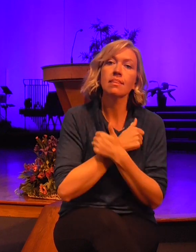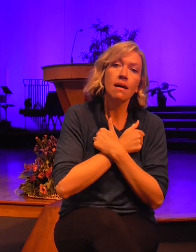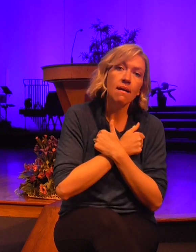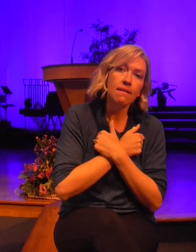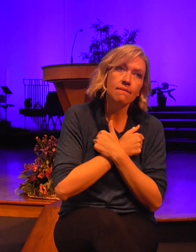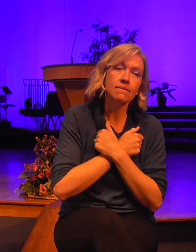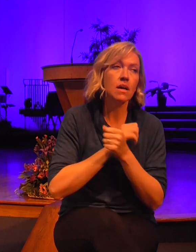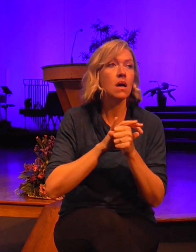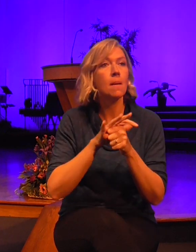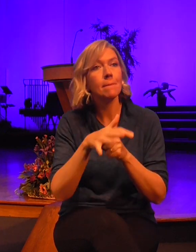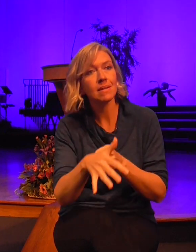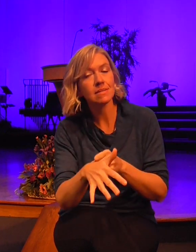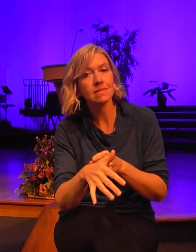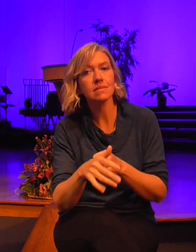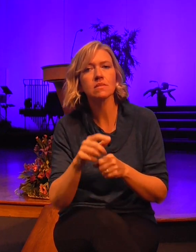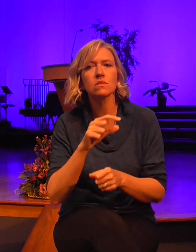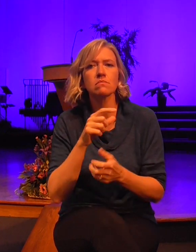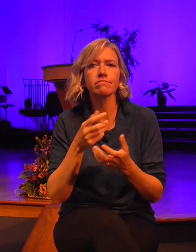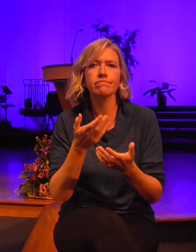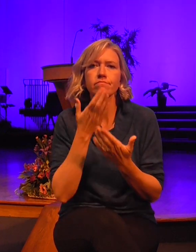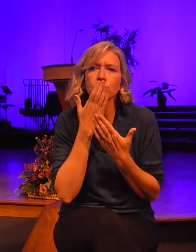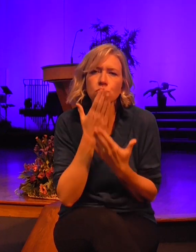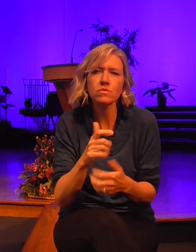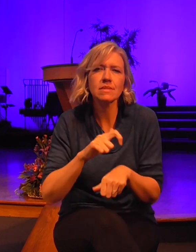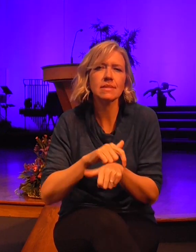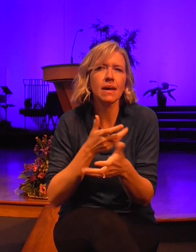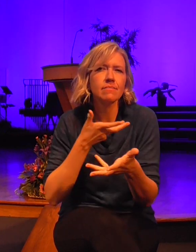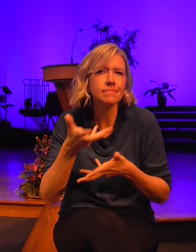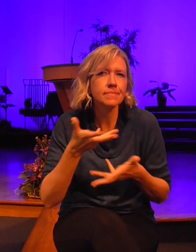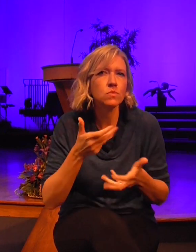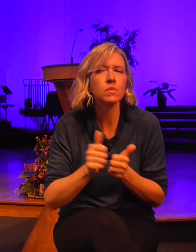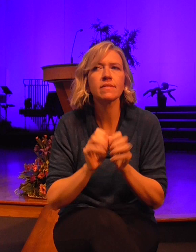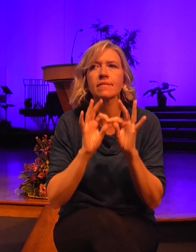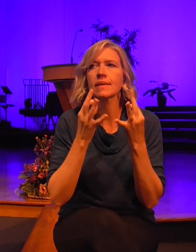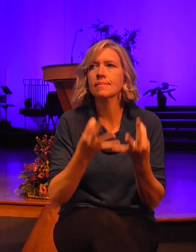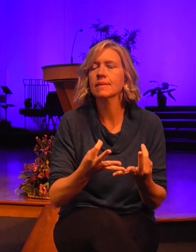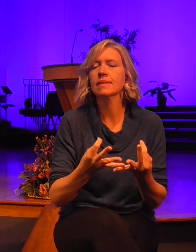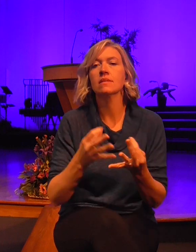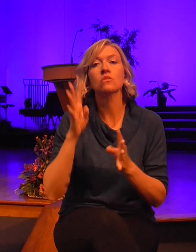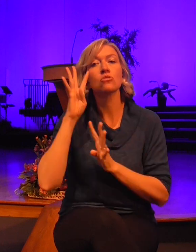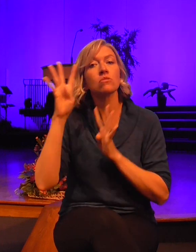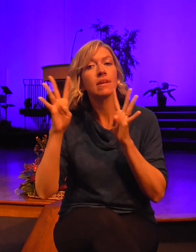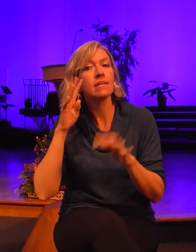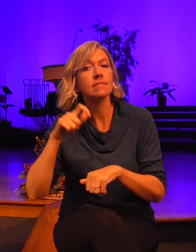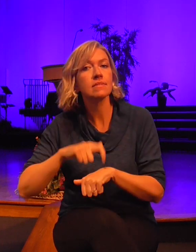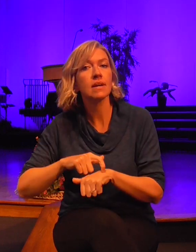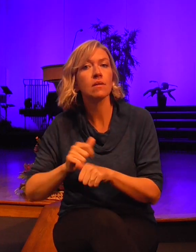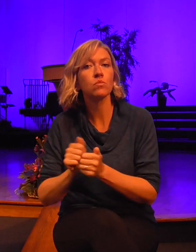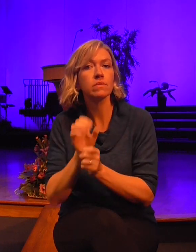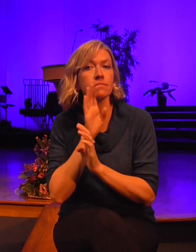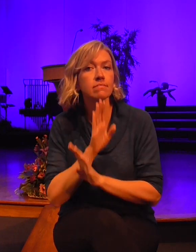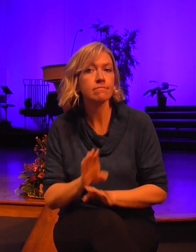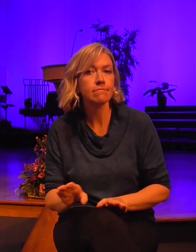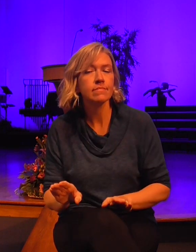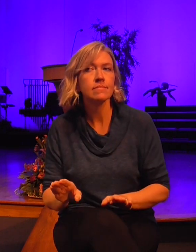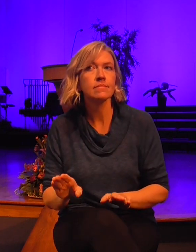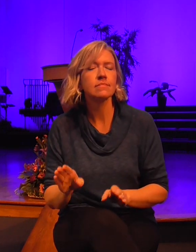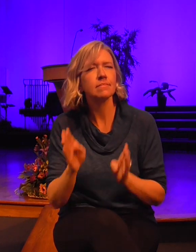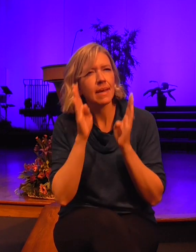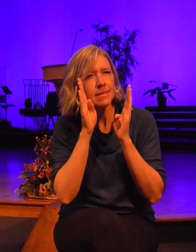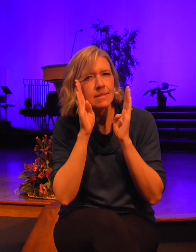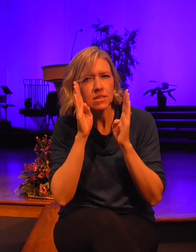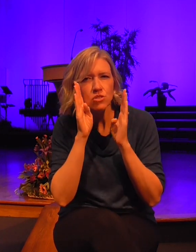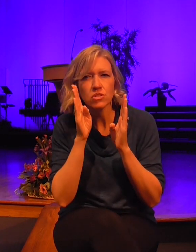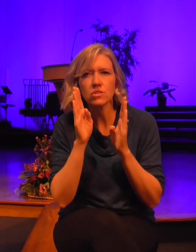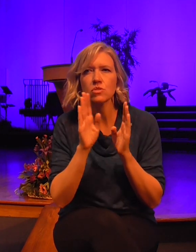abundance, quality time with family, creative time and solitude. Pay attention to what